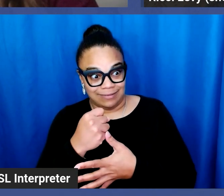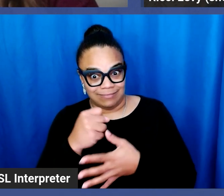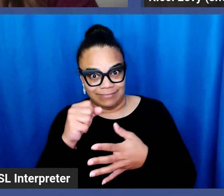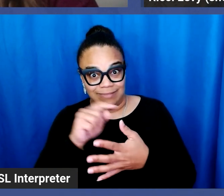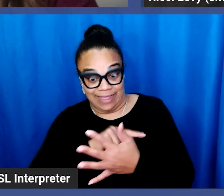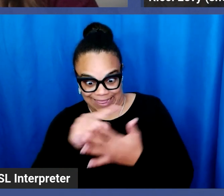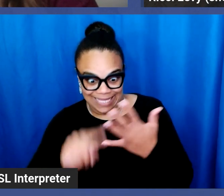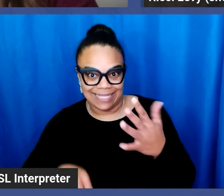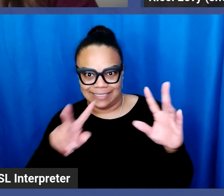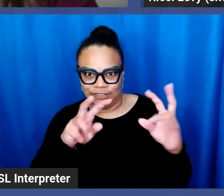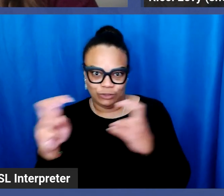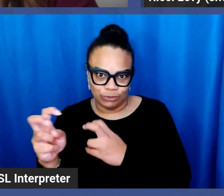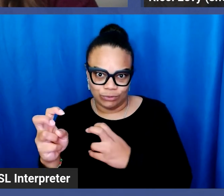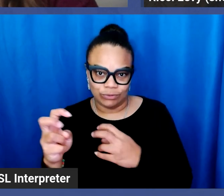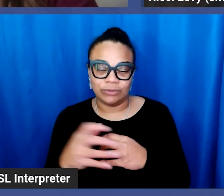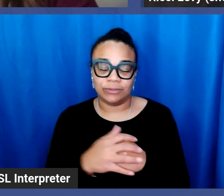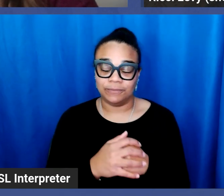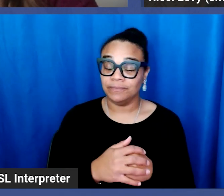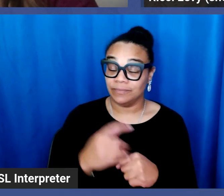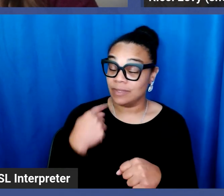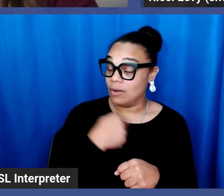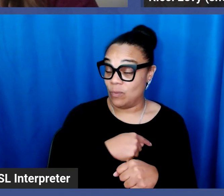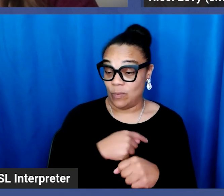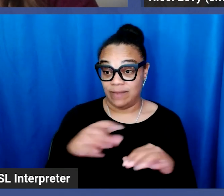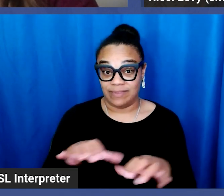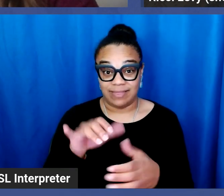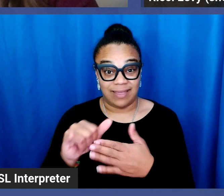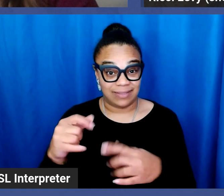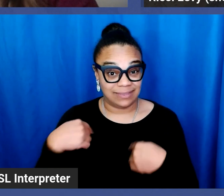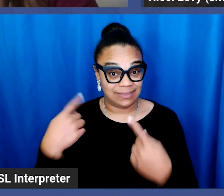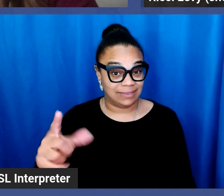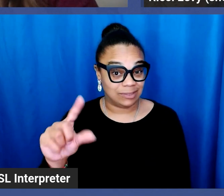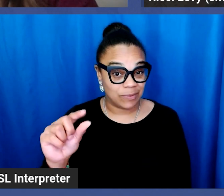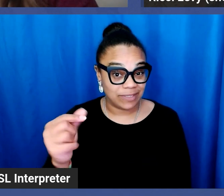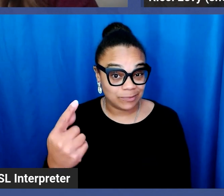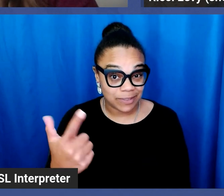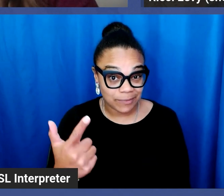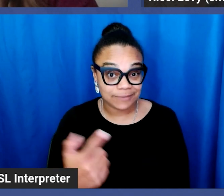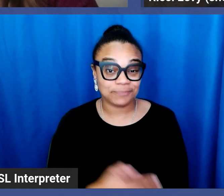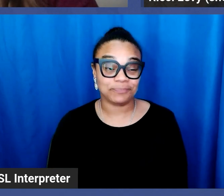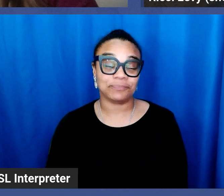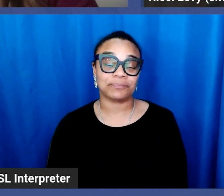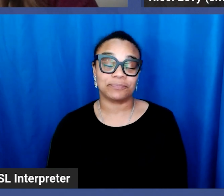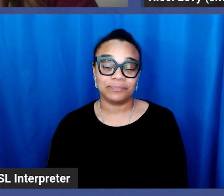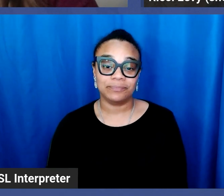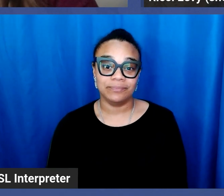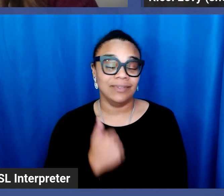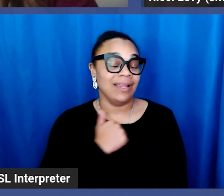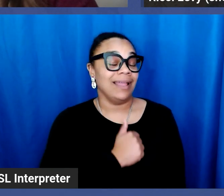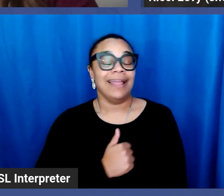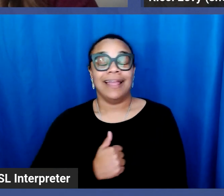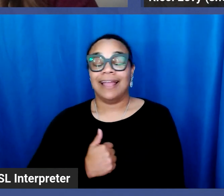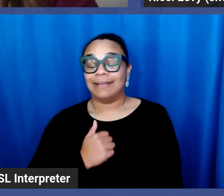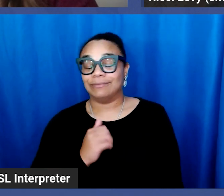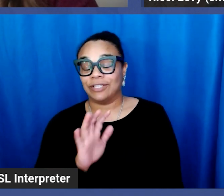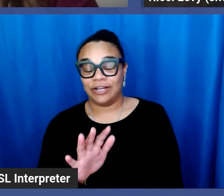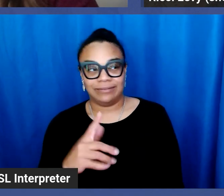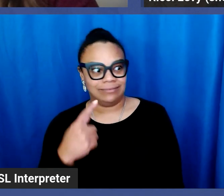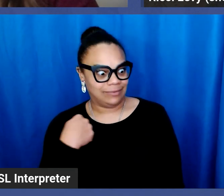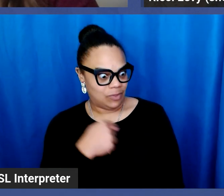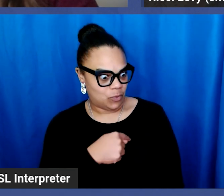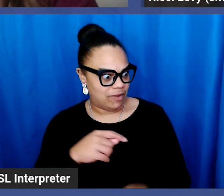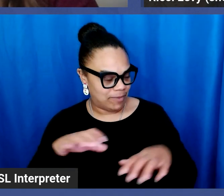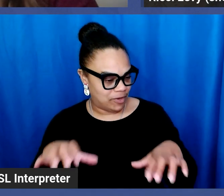agendas. And we've been doing this since 2021. So I'm sorry, we've been